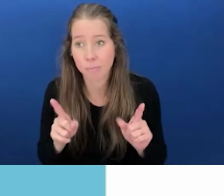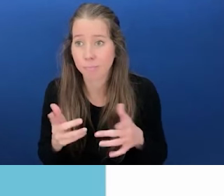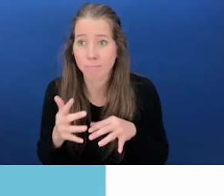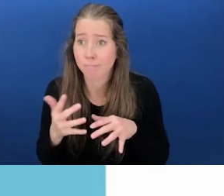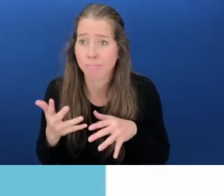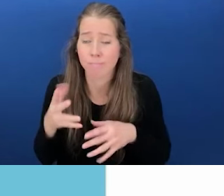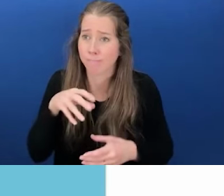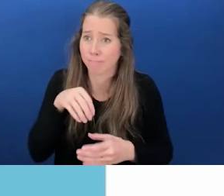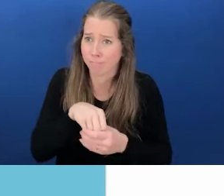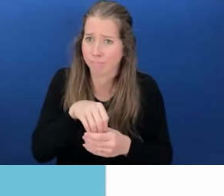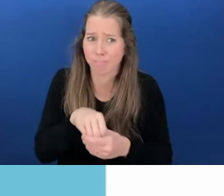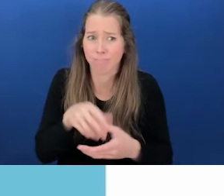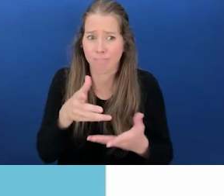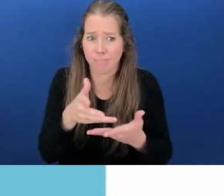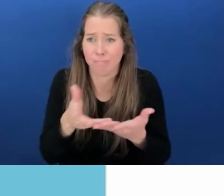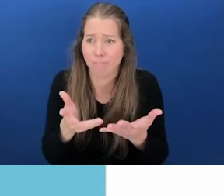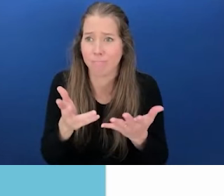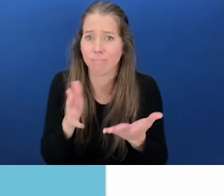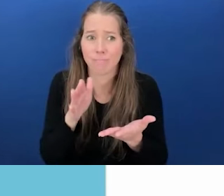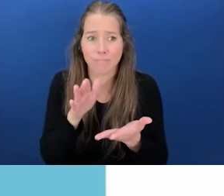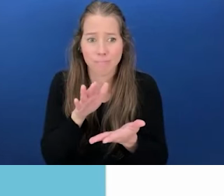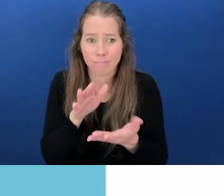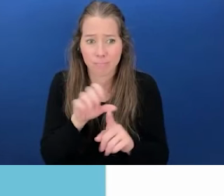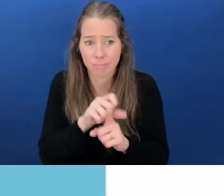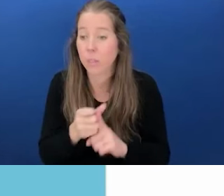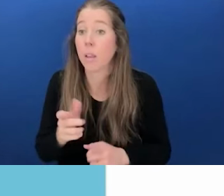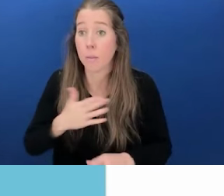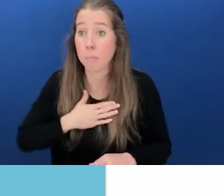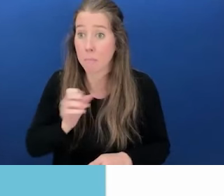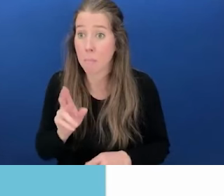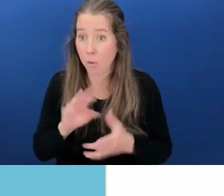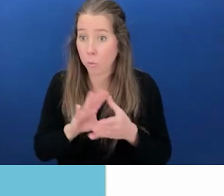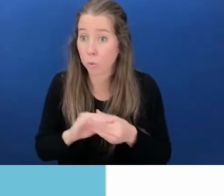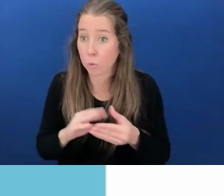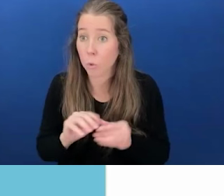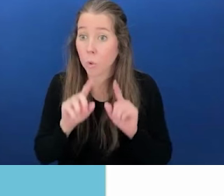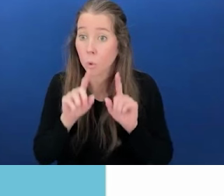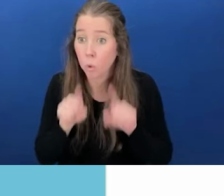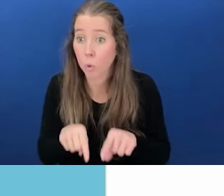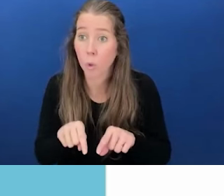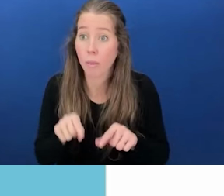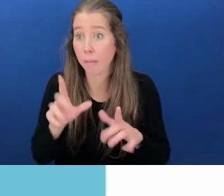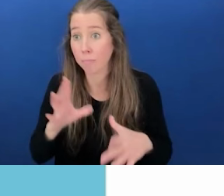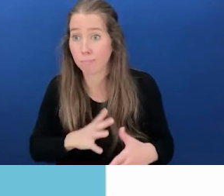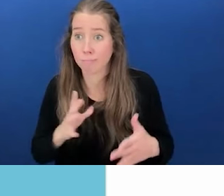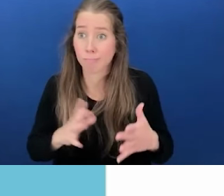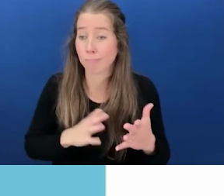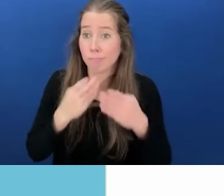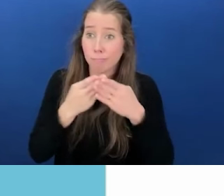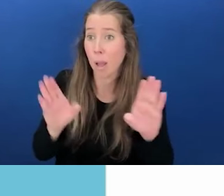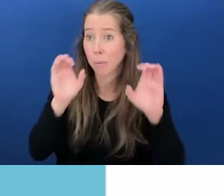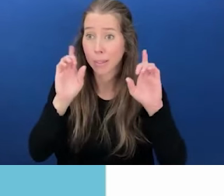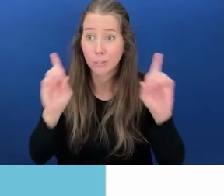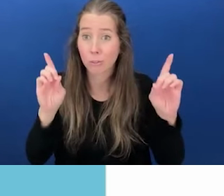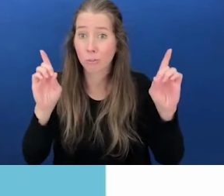academy. Just to come back to my own story, right? Going to, the finest public education,